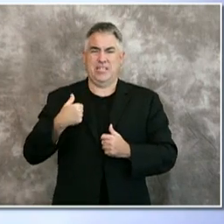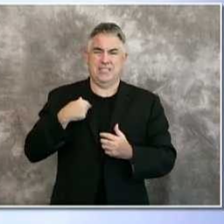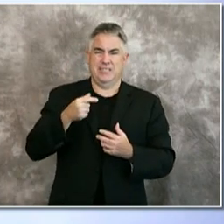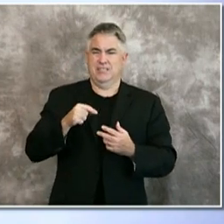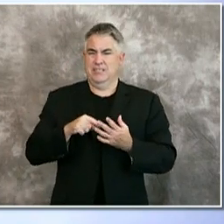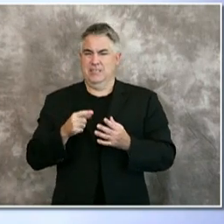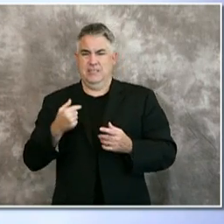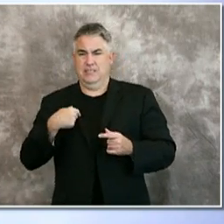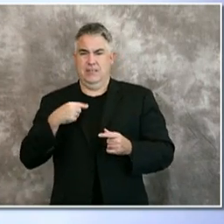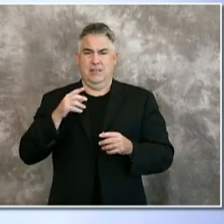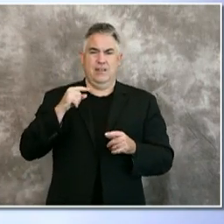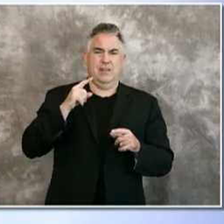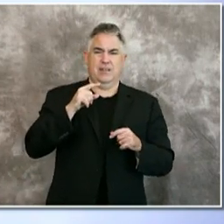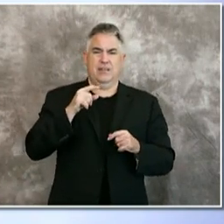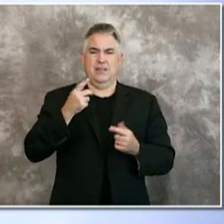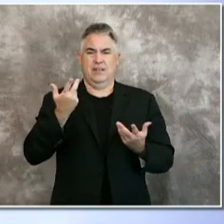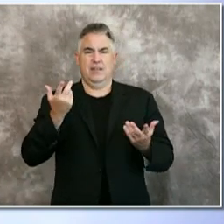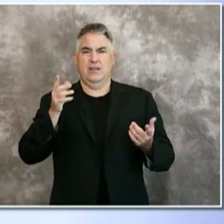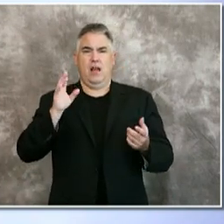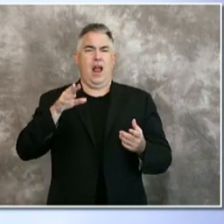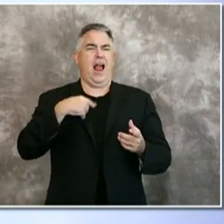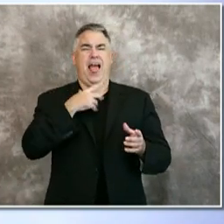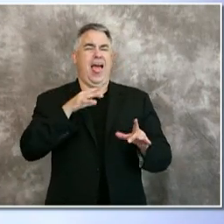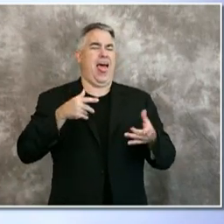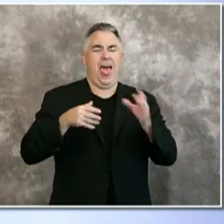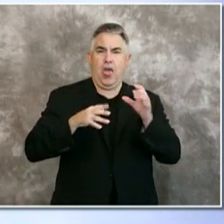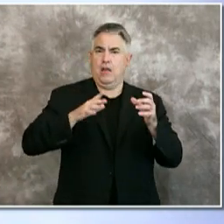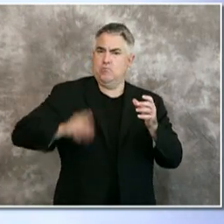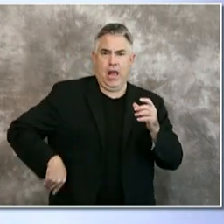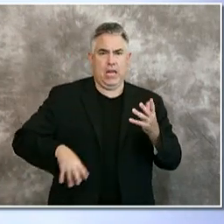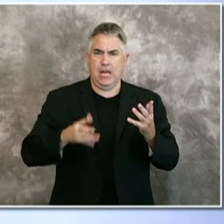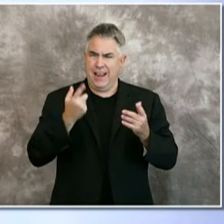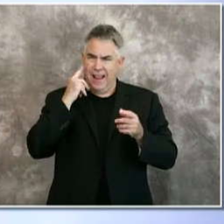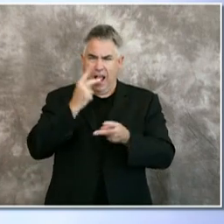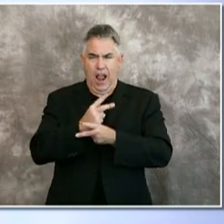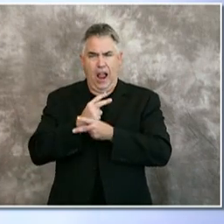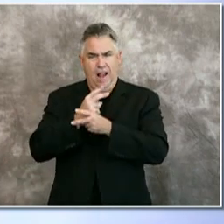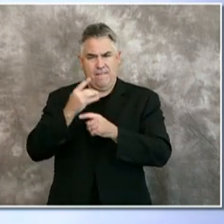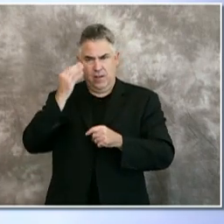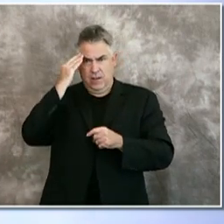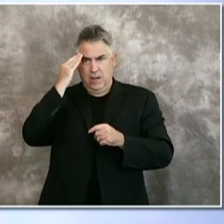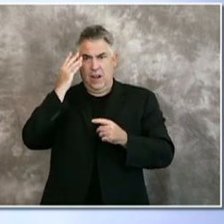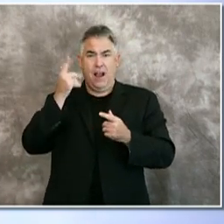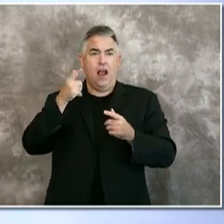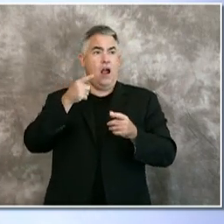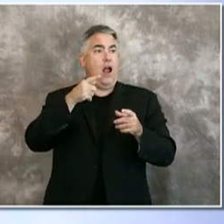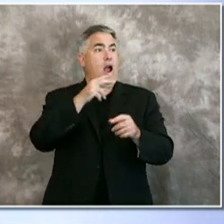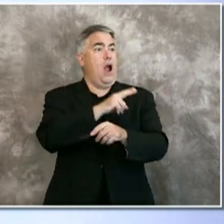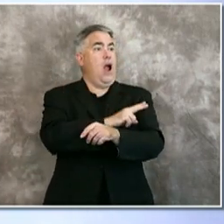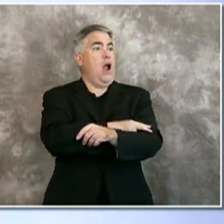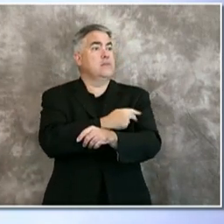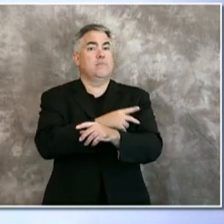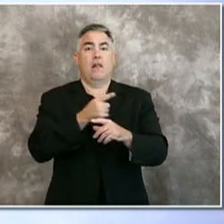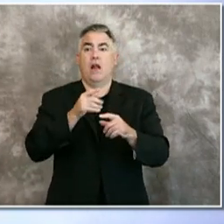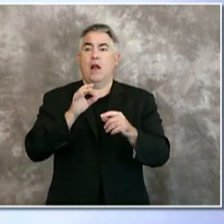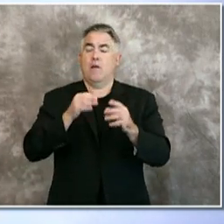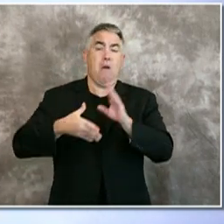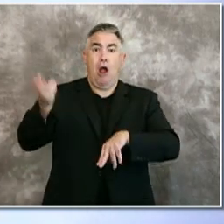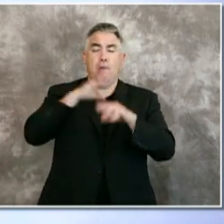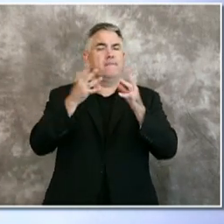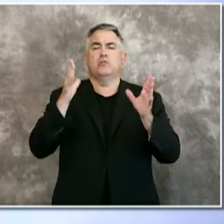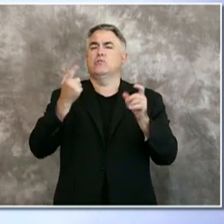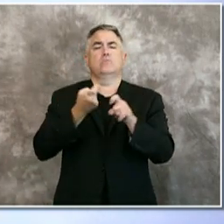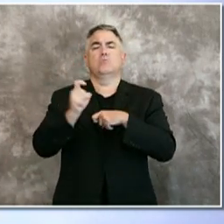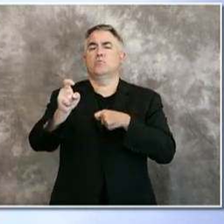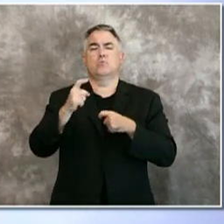it's too late. And the reality is if you wait until your hospitals are overwhelmed, it is too late. And that's why these metrics are put in place to